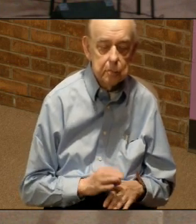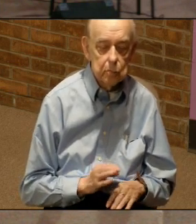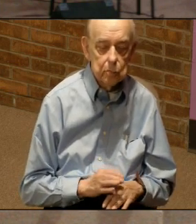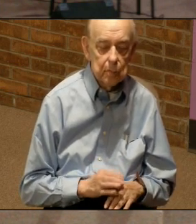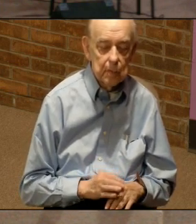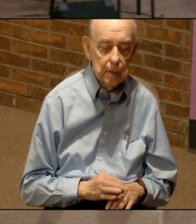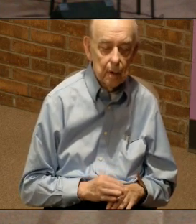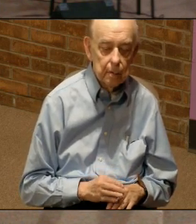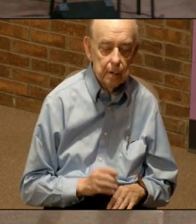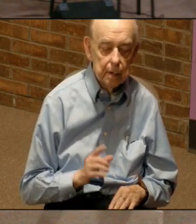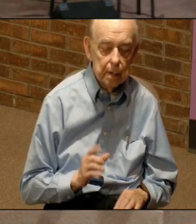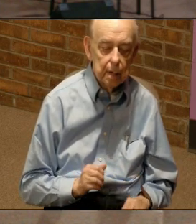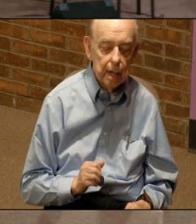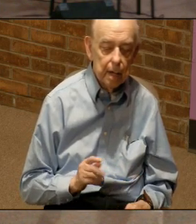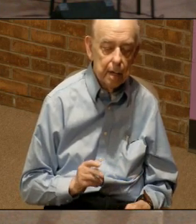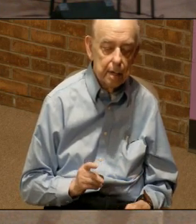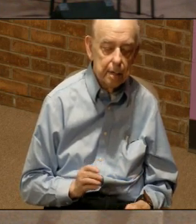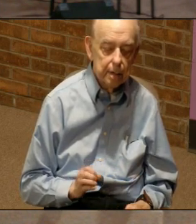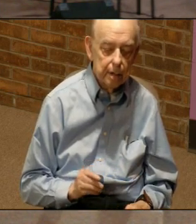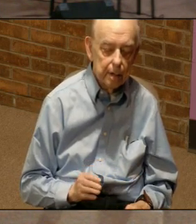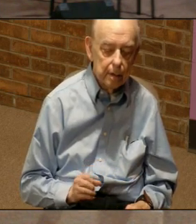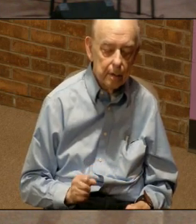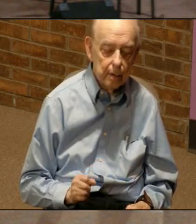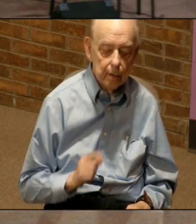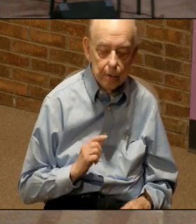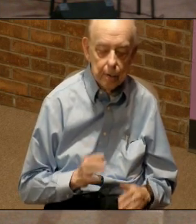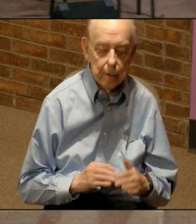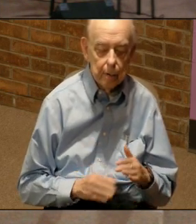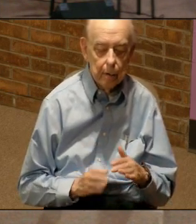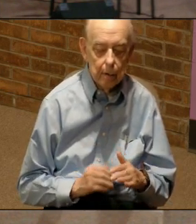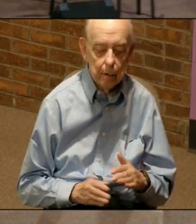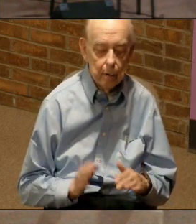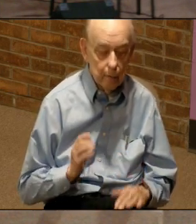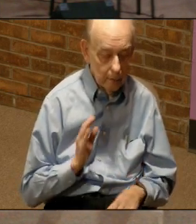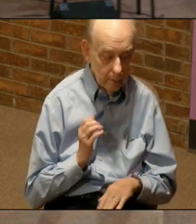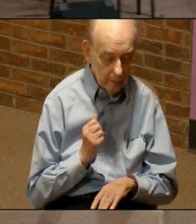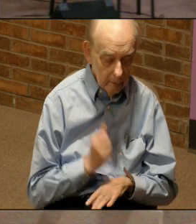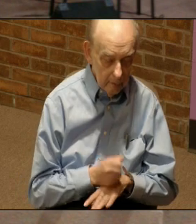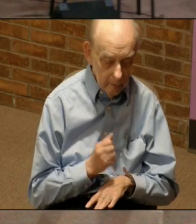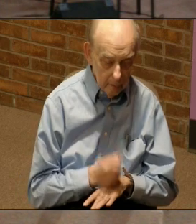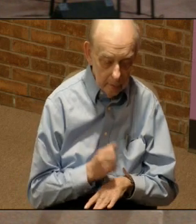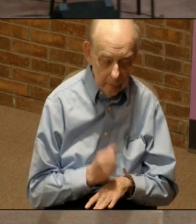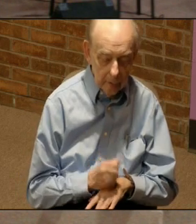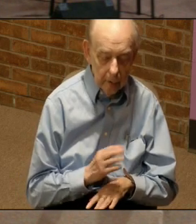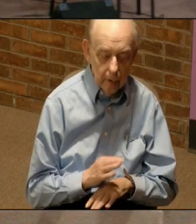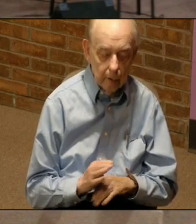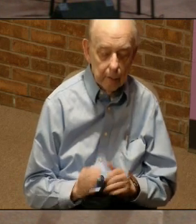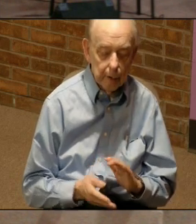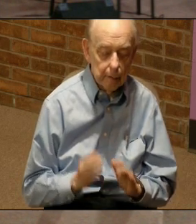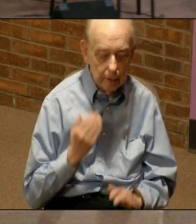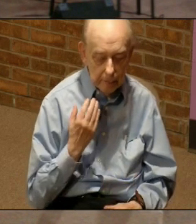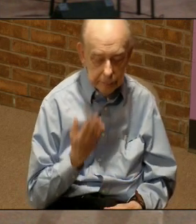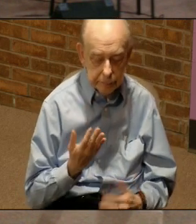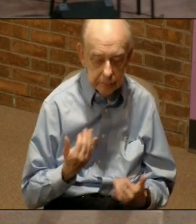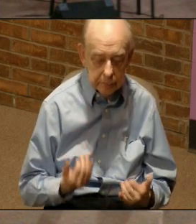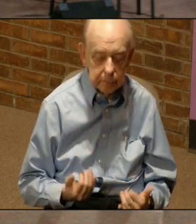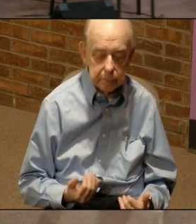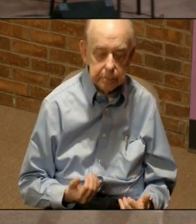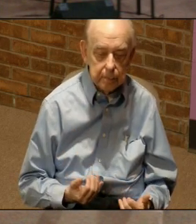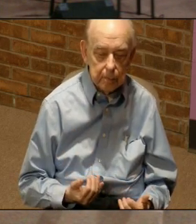of Laodicea was basically accused of being a prostitute.